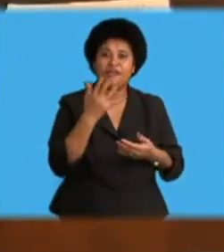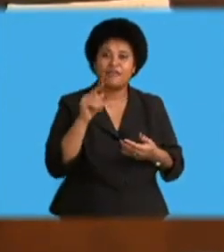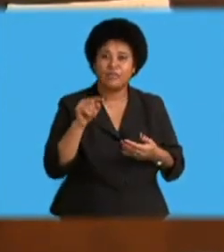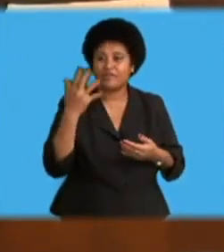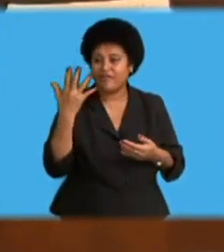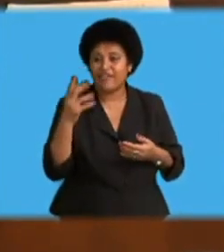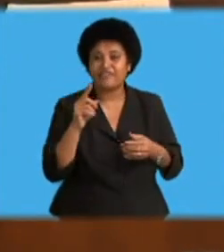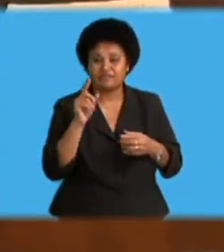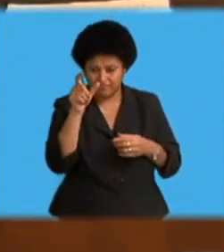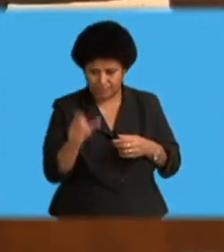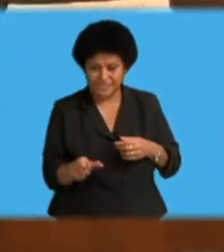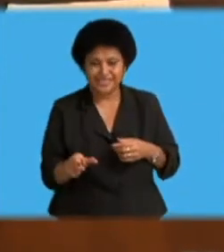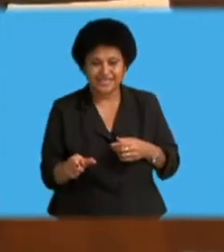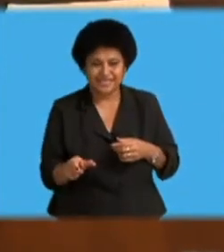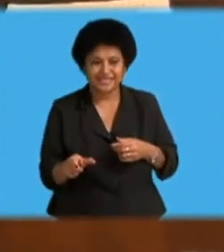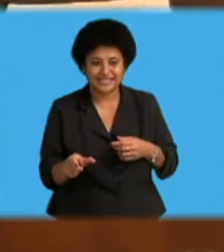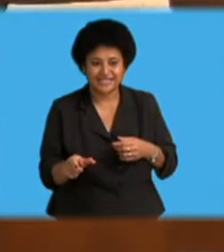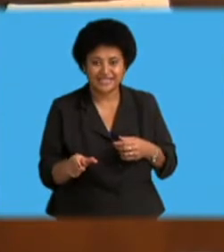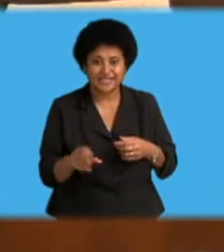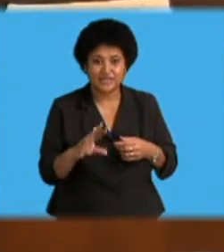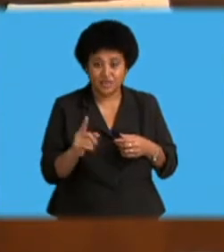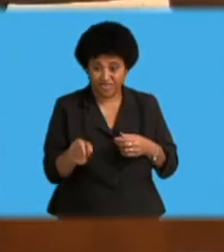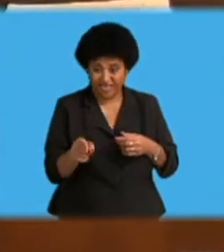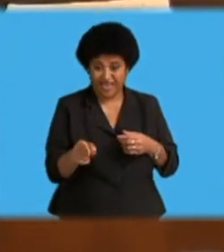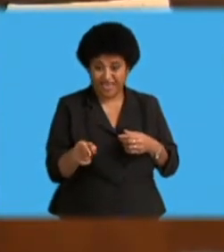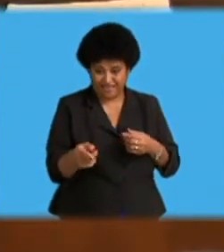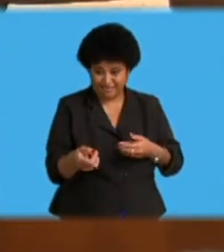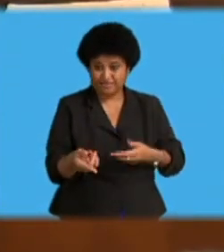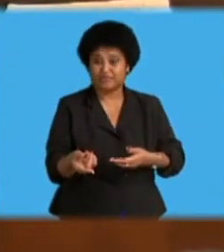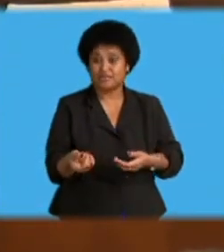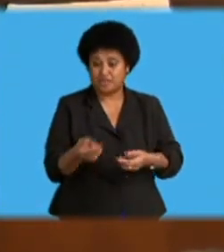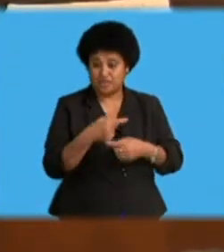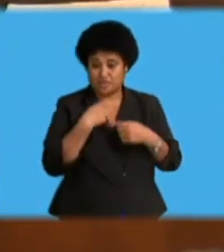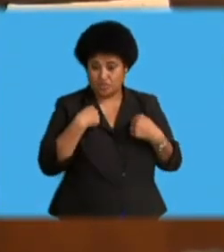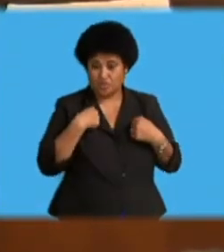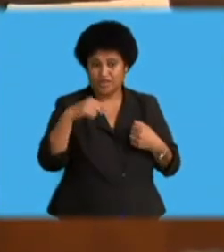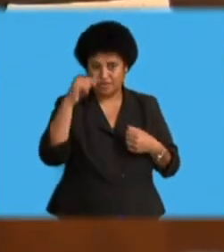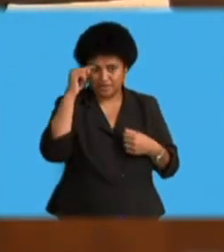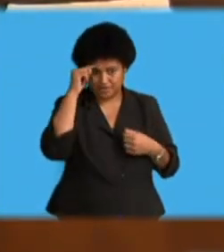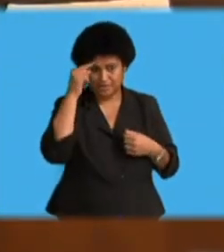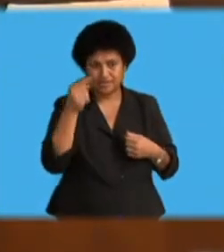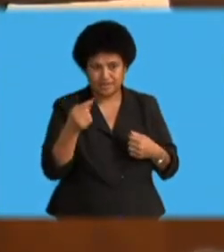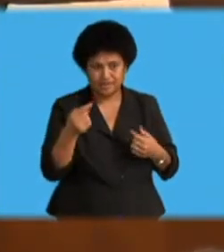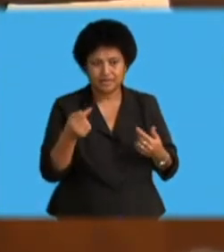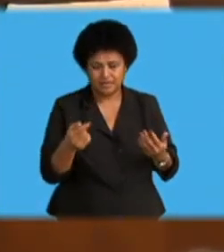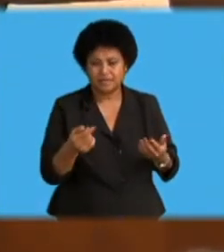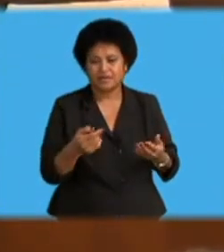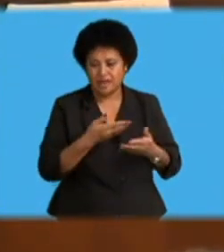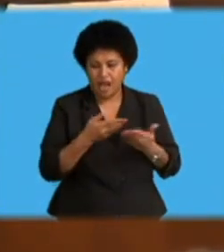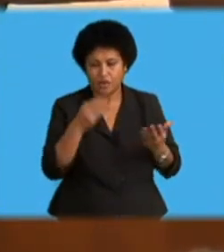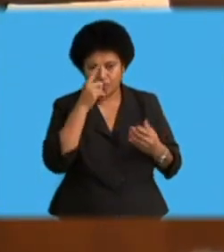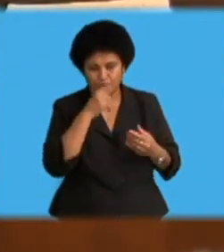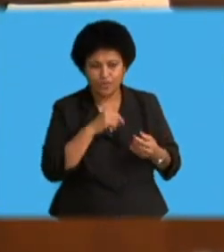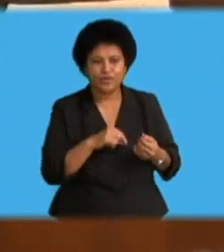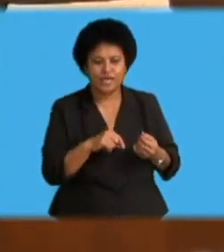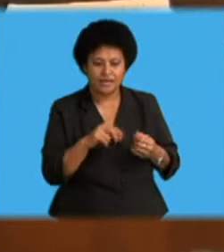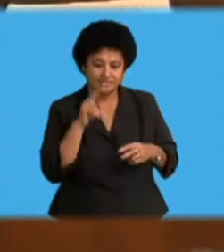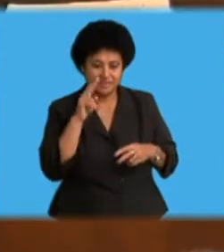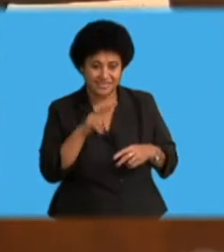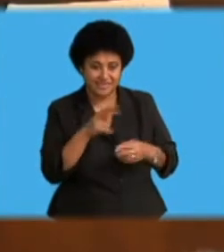person. So that to us is a more meaningful way of measuring our debts, because, Madam